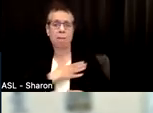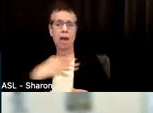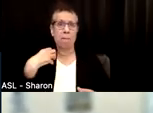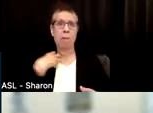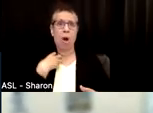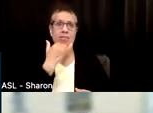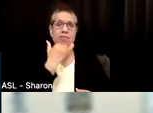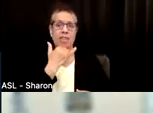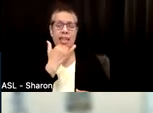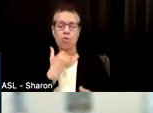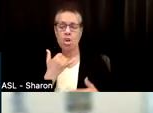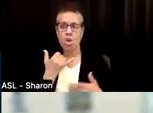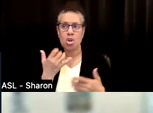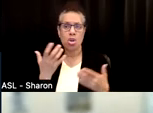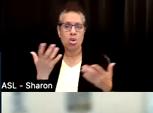I